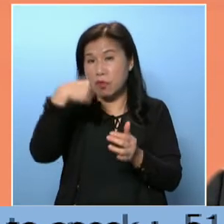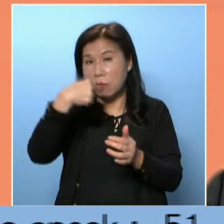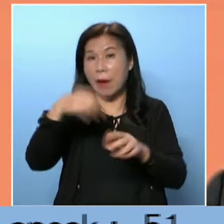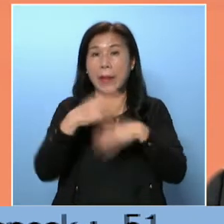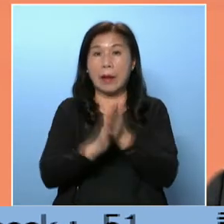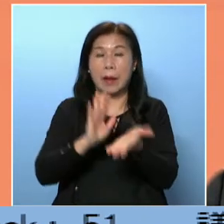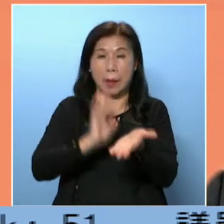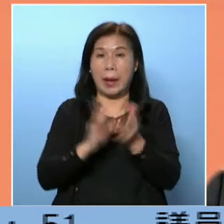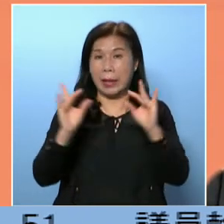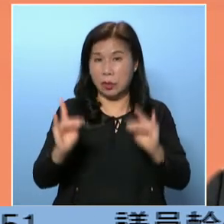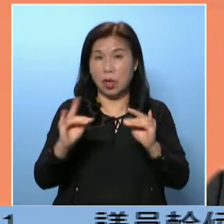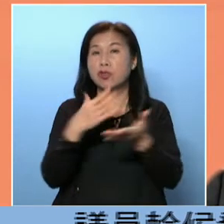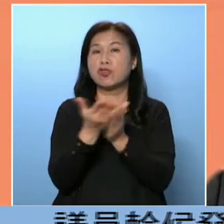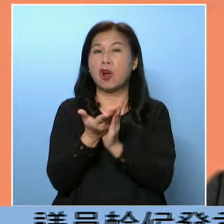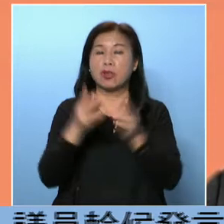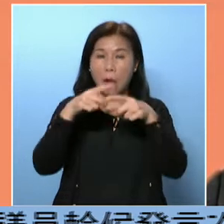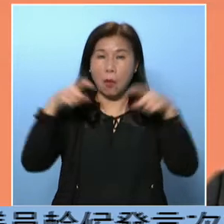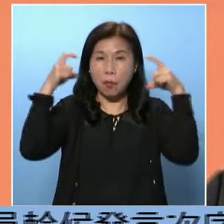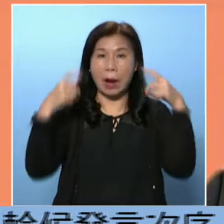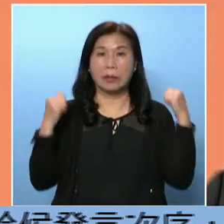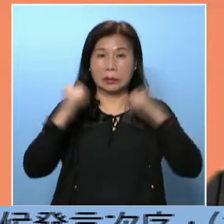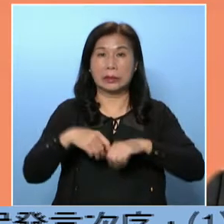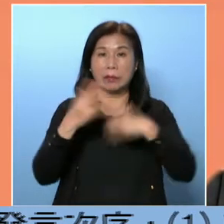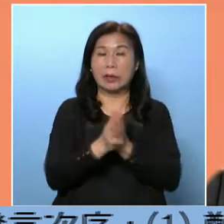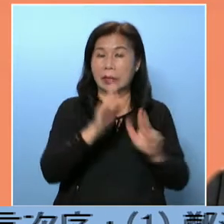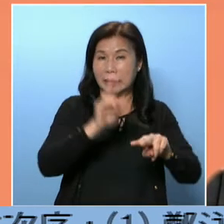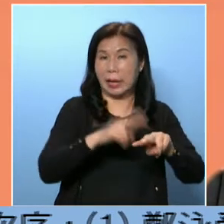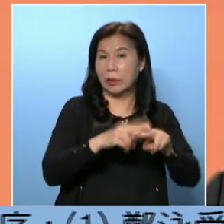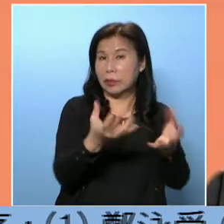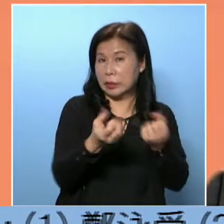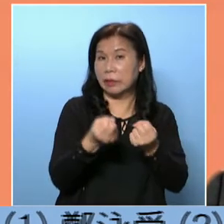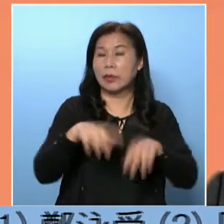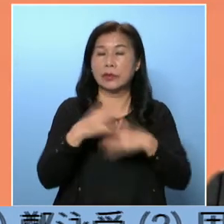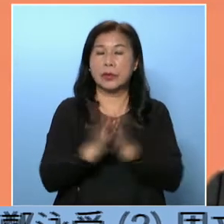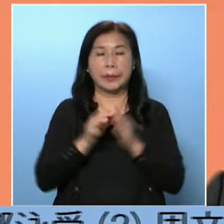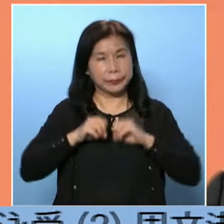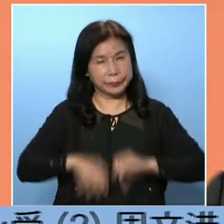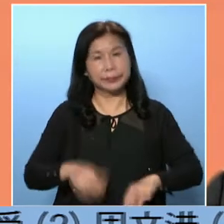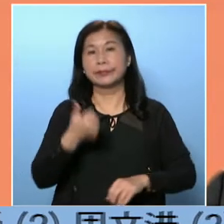help us, and there will be provision of our AT kits and also